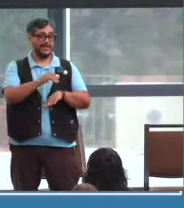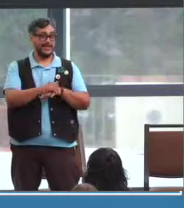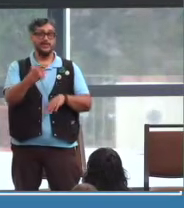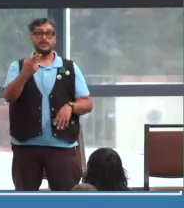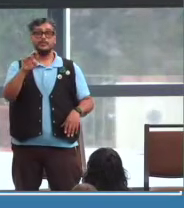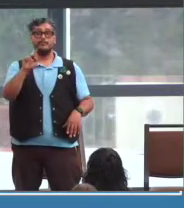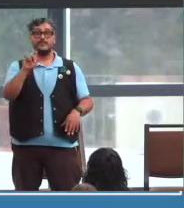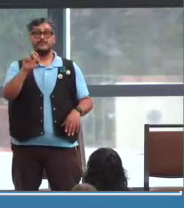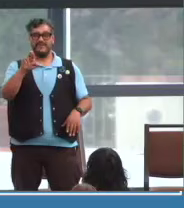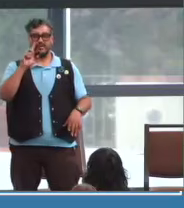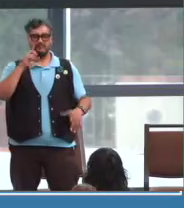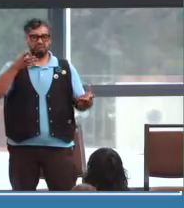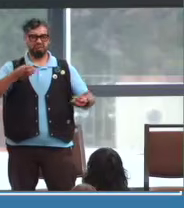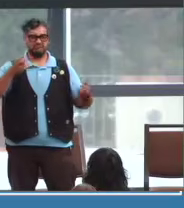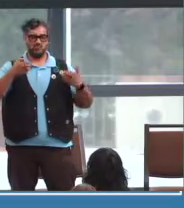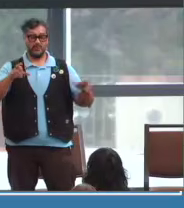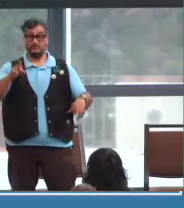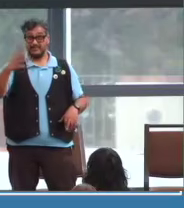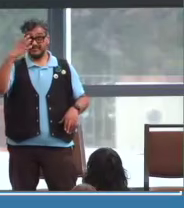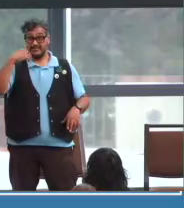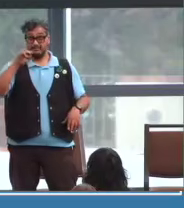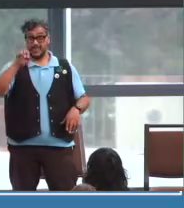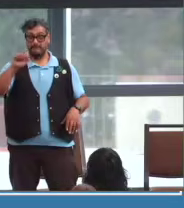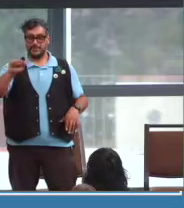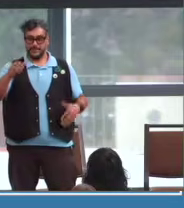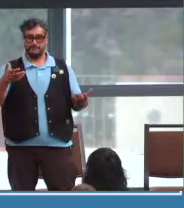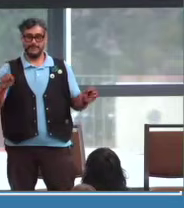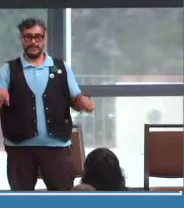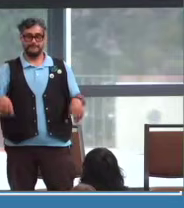which we discussed, and then if you have sleep apnea, you want to address that.